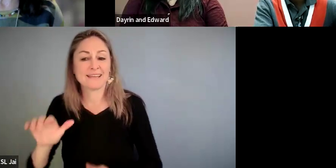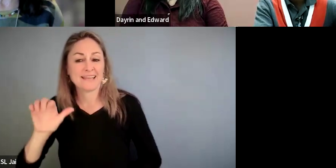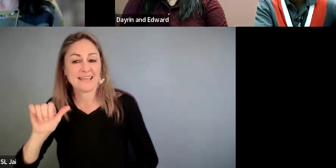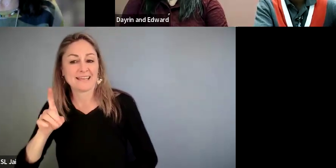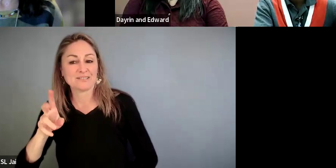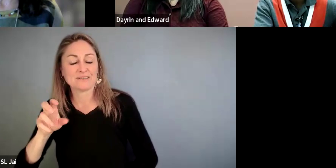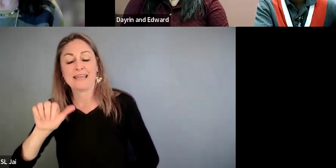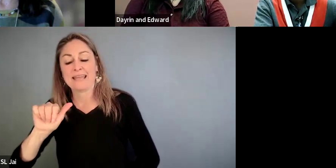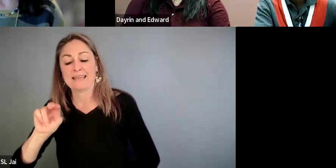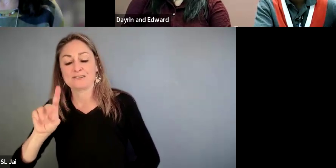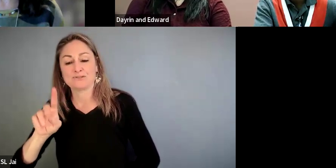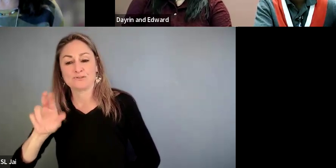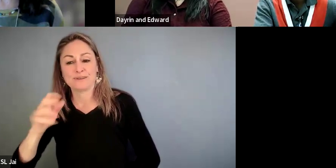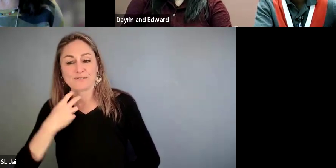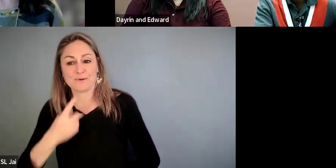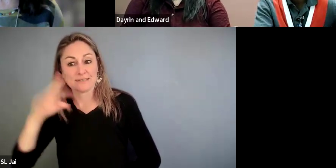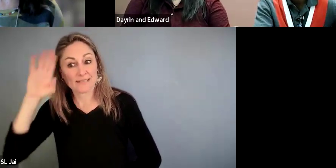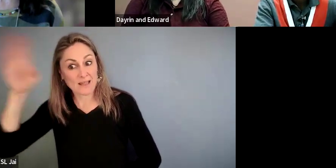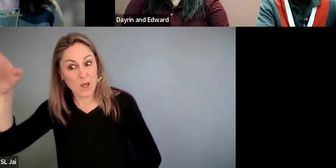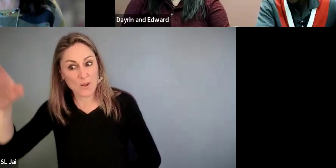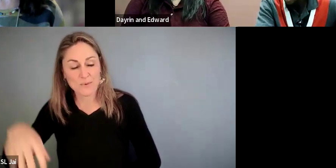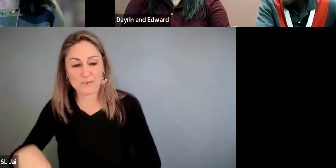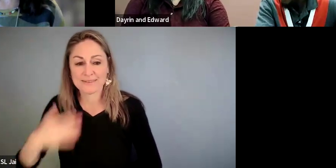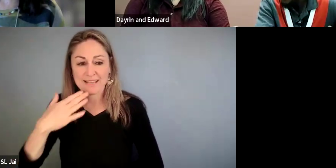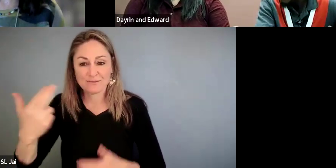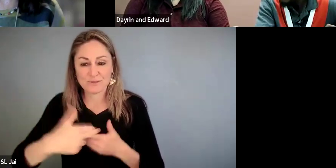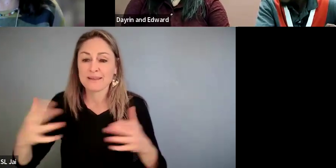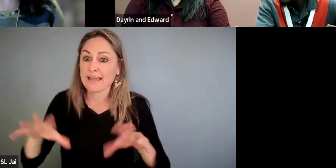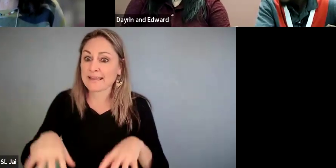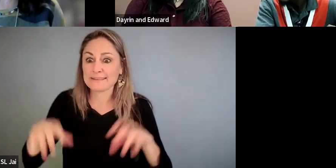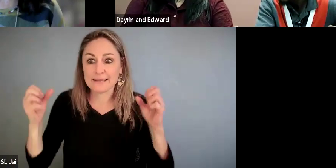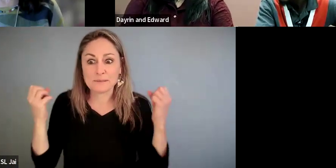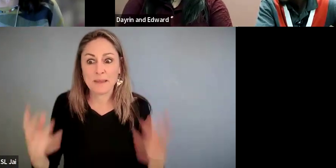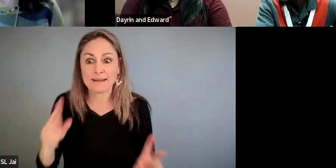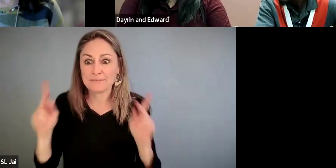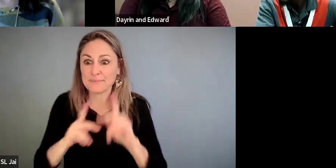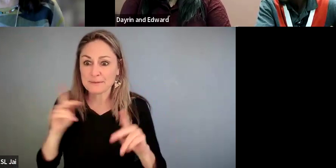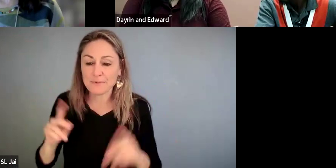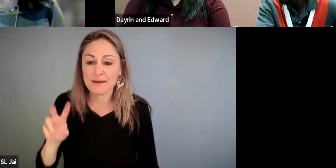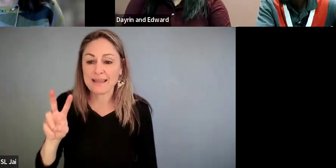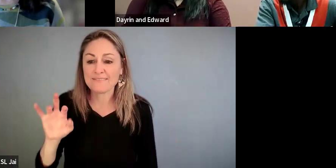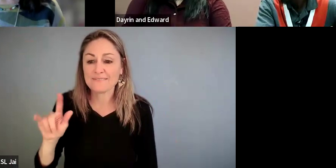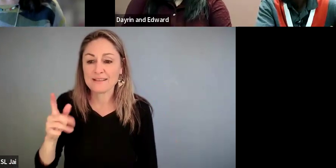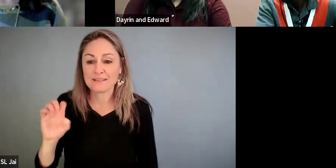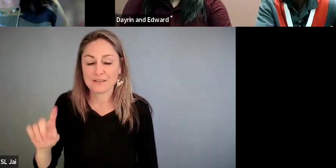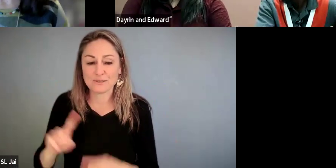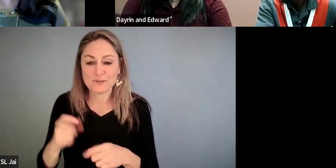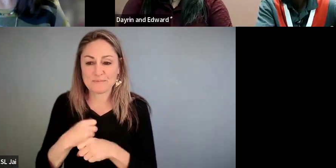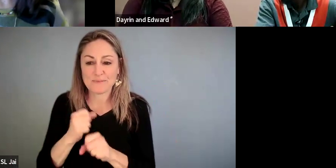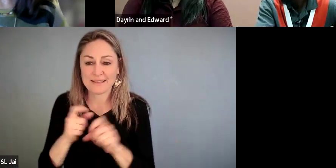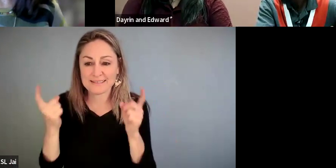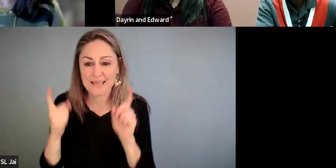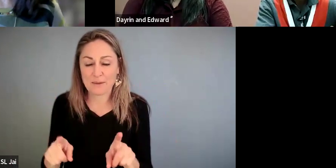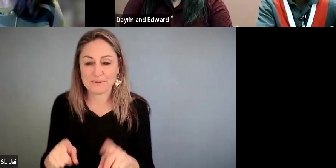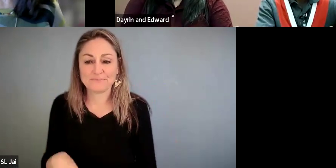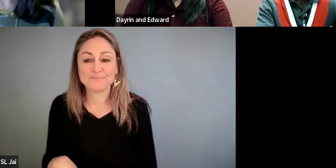coming. It takes a village to do this, so let's get going. Thank you, everybody. Thank you.